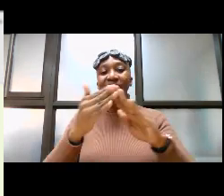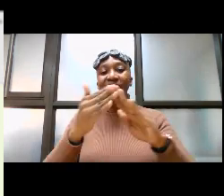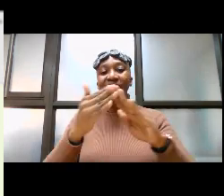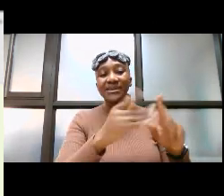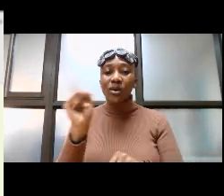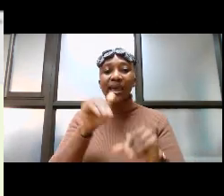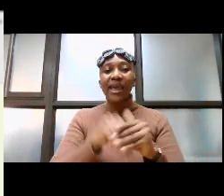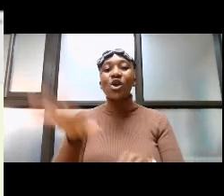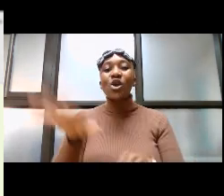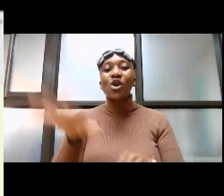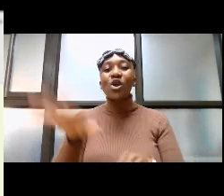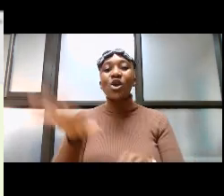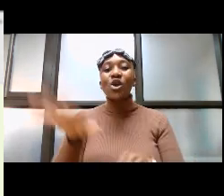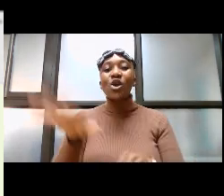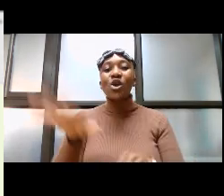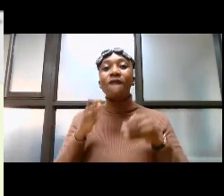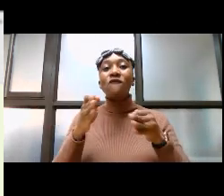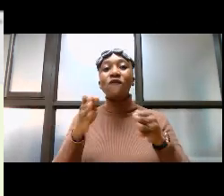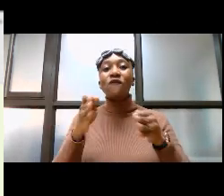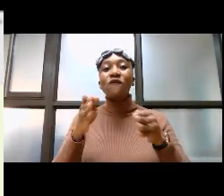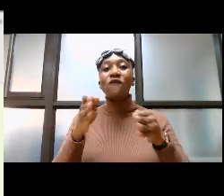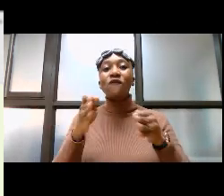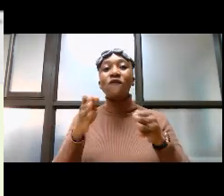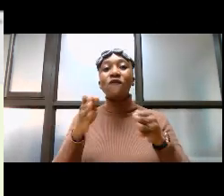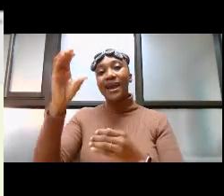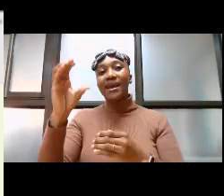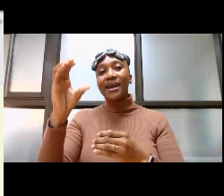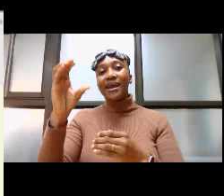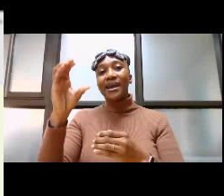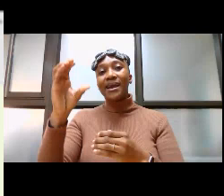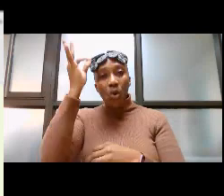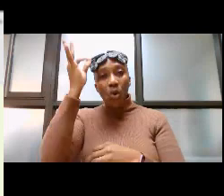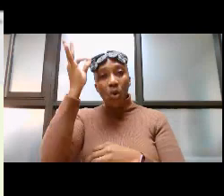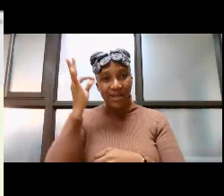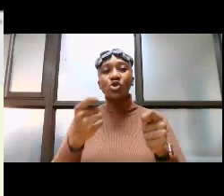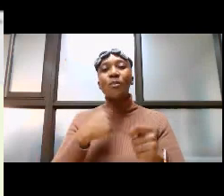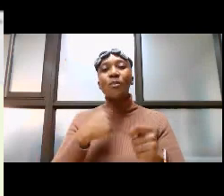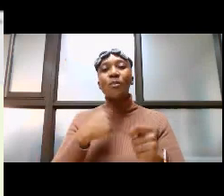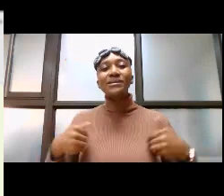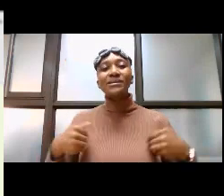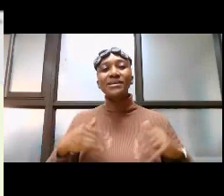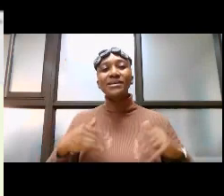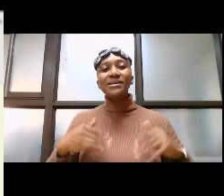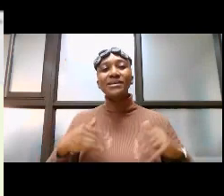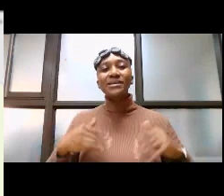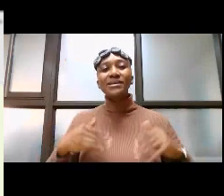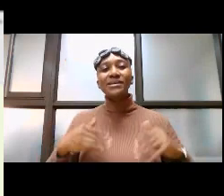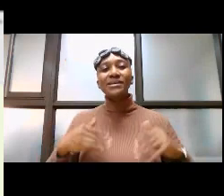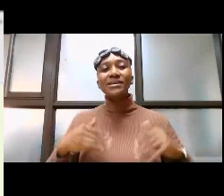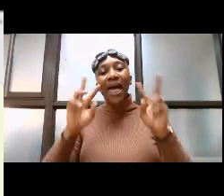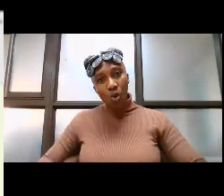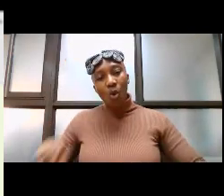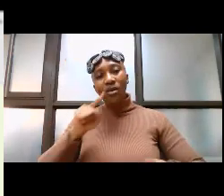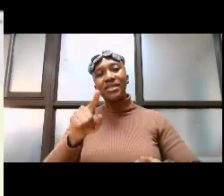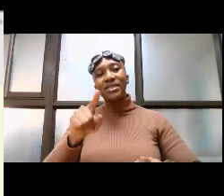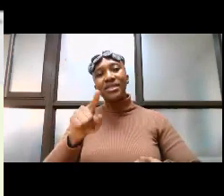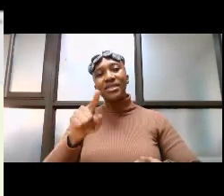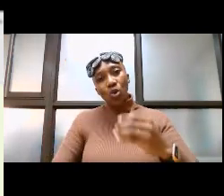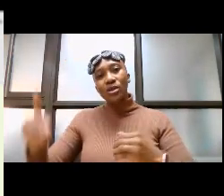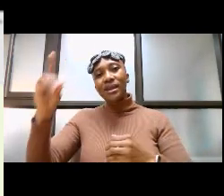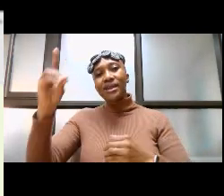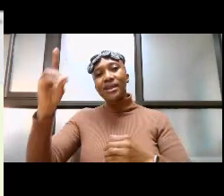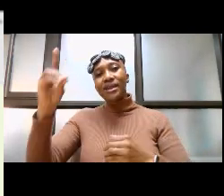contexts. So I start by exploring what is all this decoloniality.